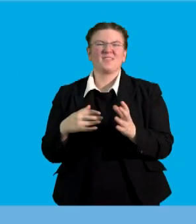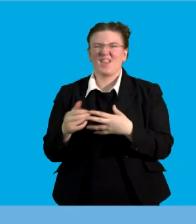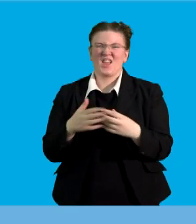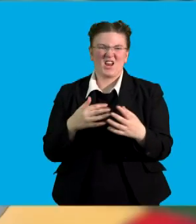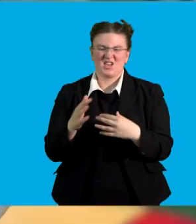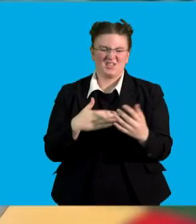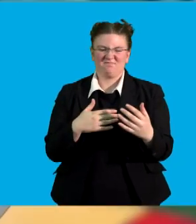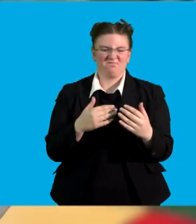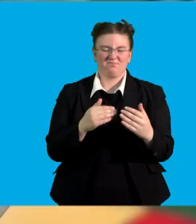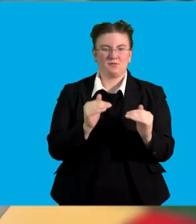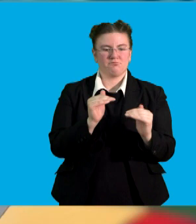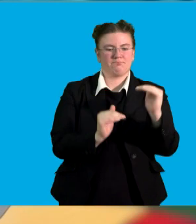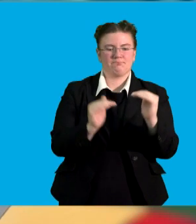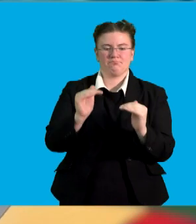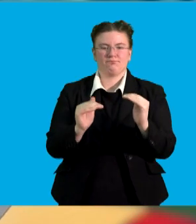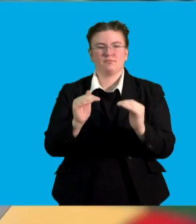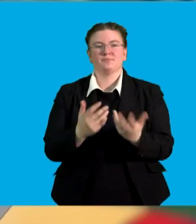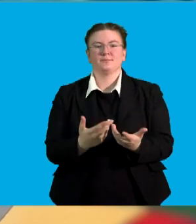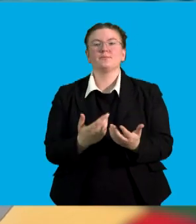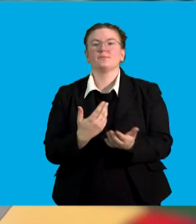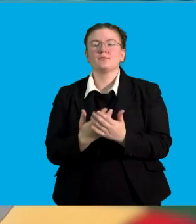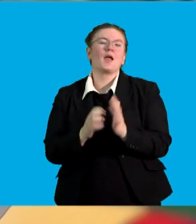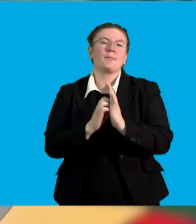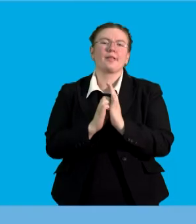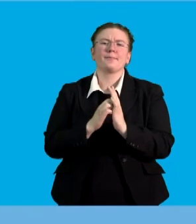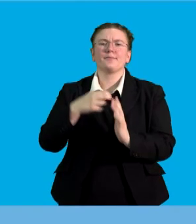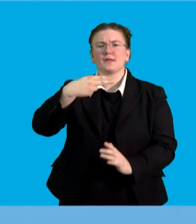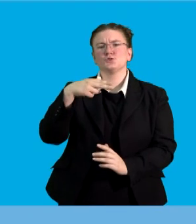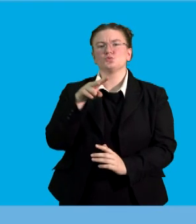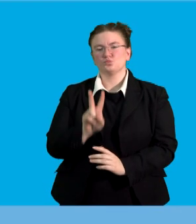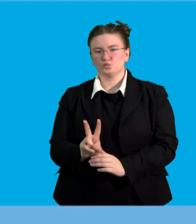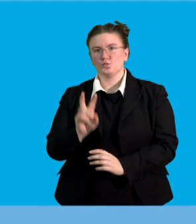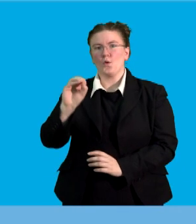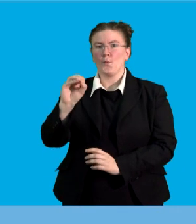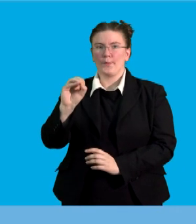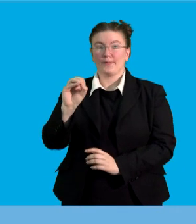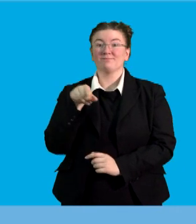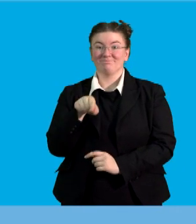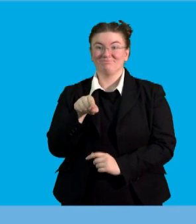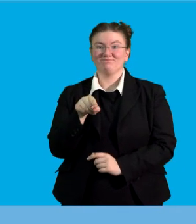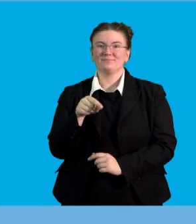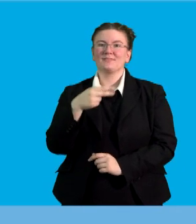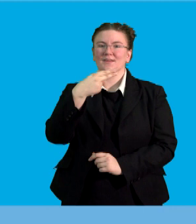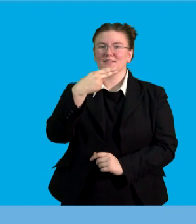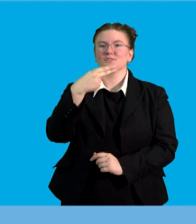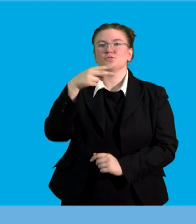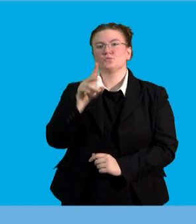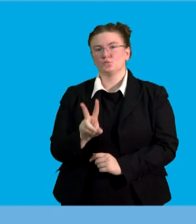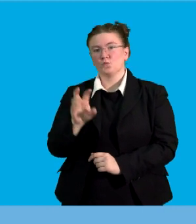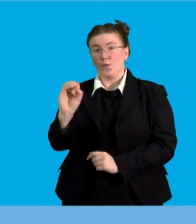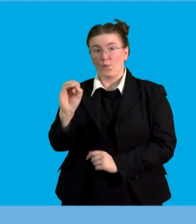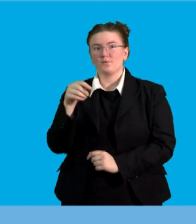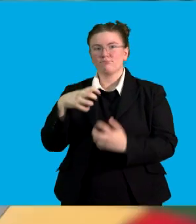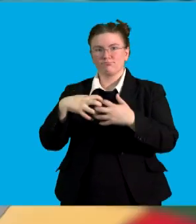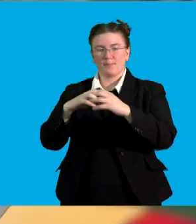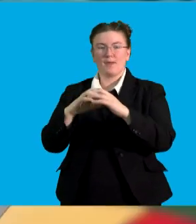an example of our common compound, which is H2O. The ratio that makes up the H2O is